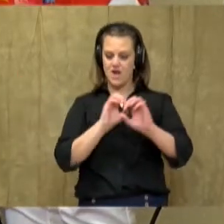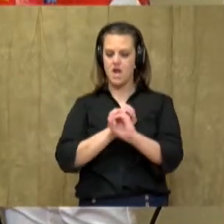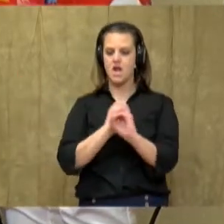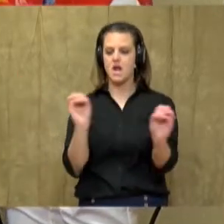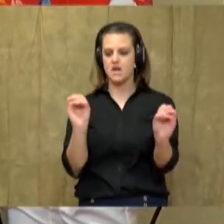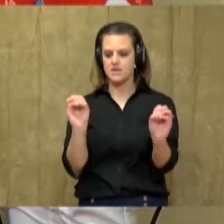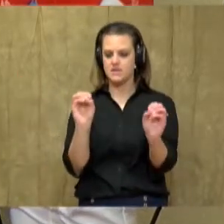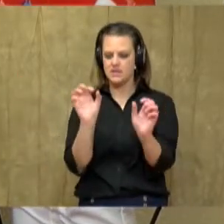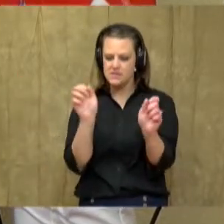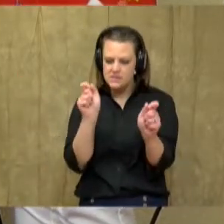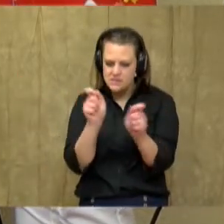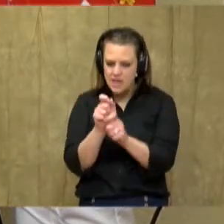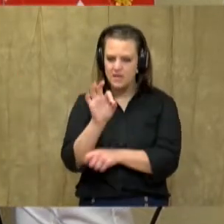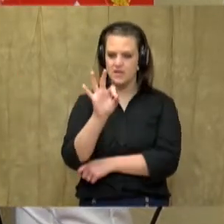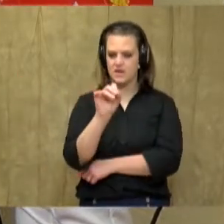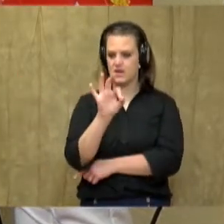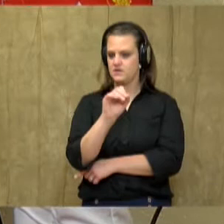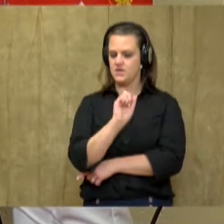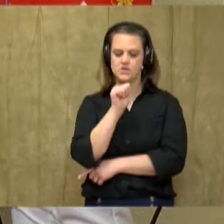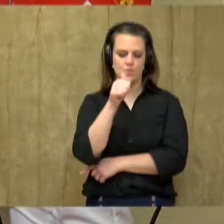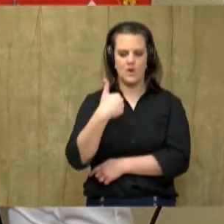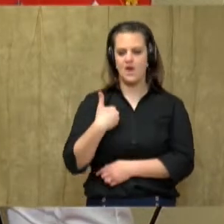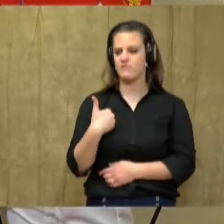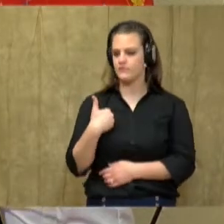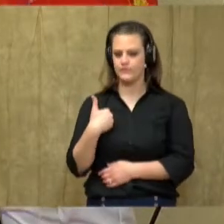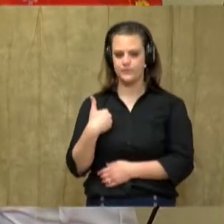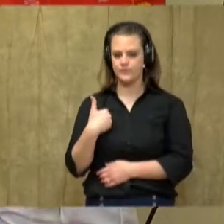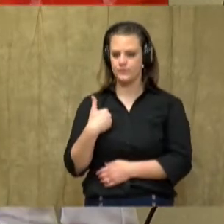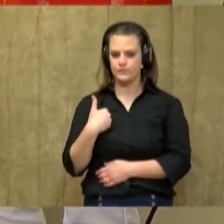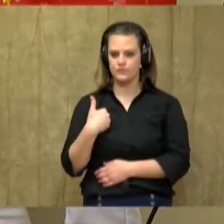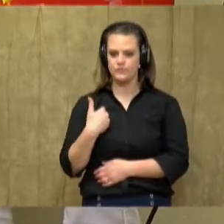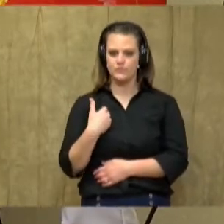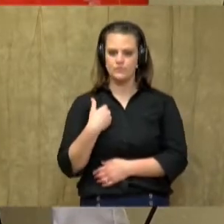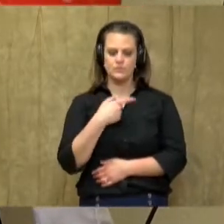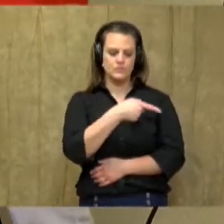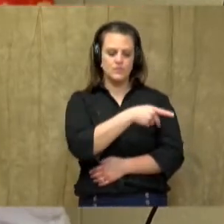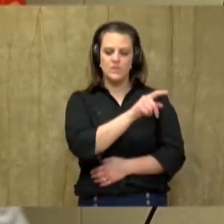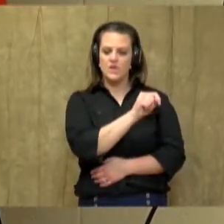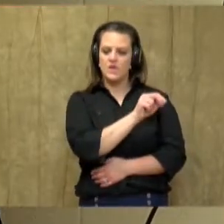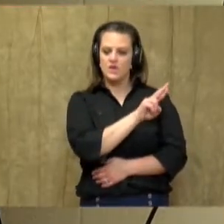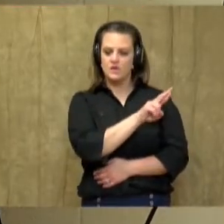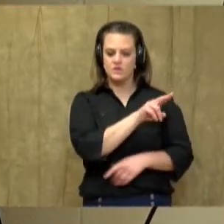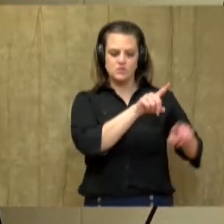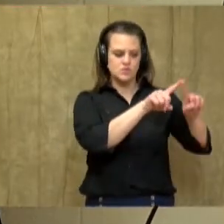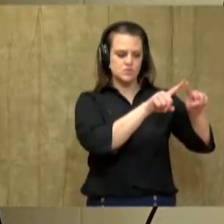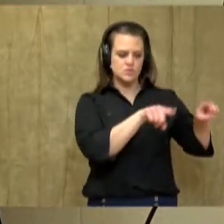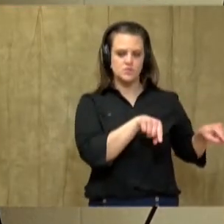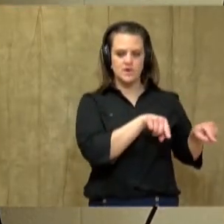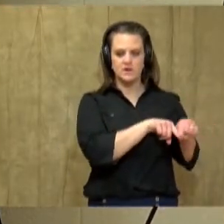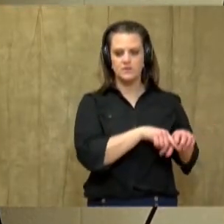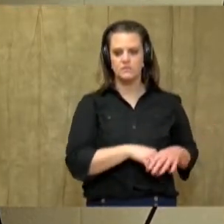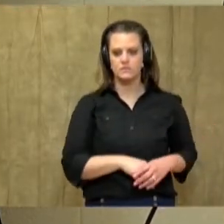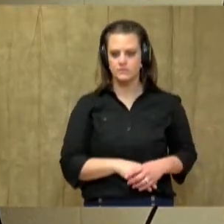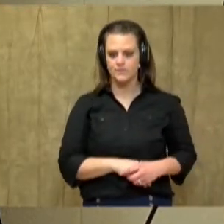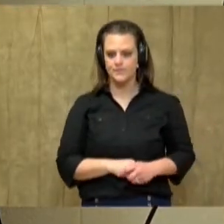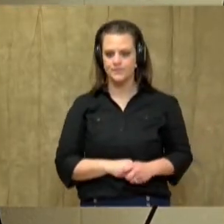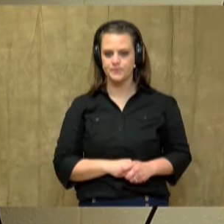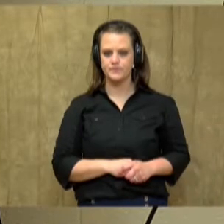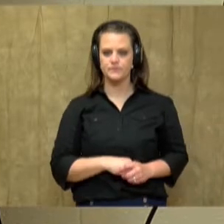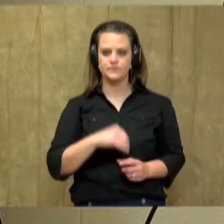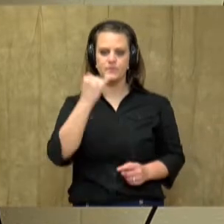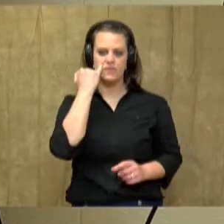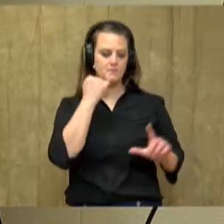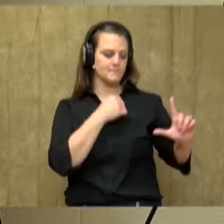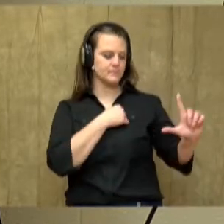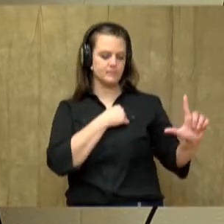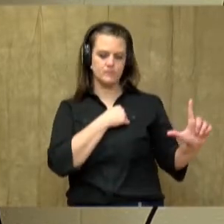measure exactly 90 degrees. All right, let's look at that triangle down here. All right, if we look